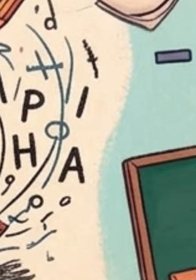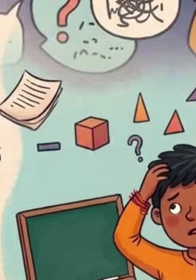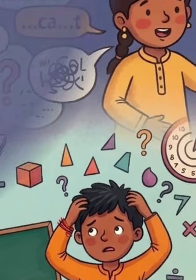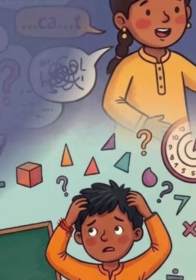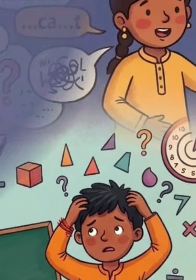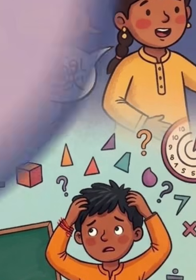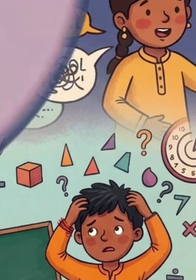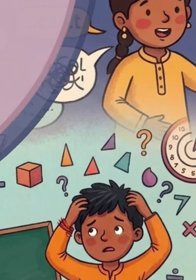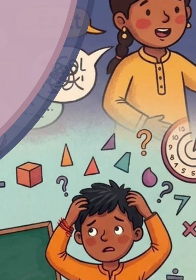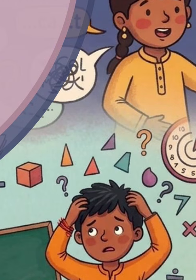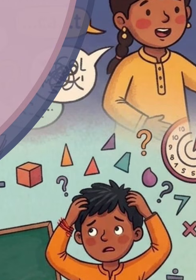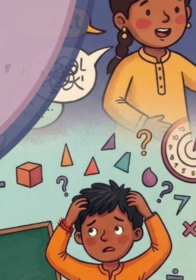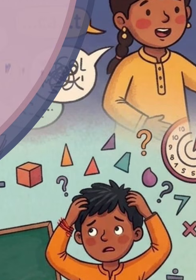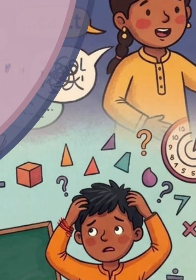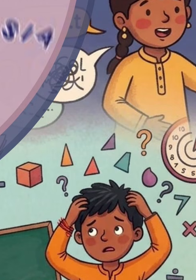us. Our phone number is